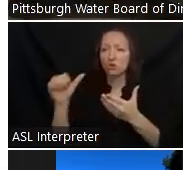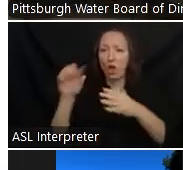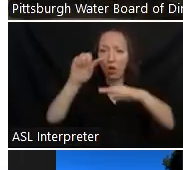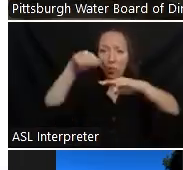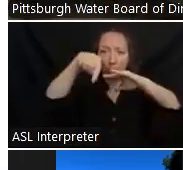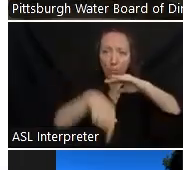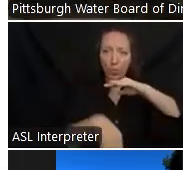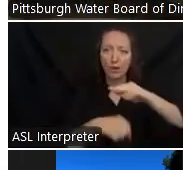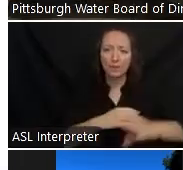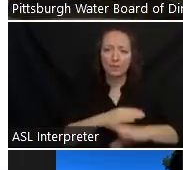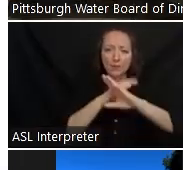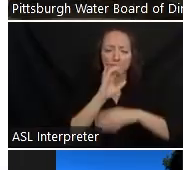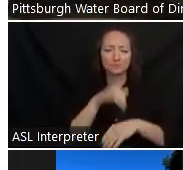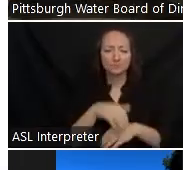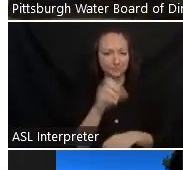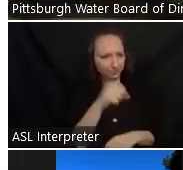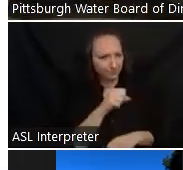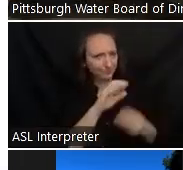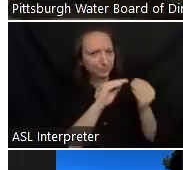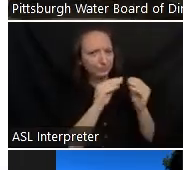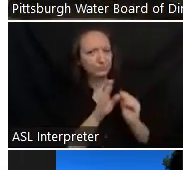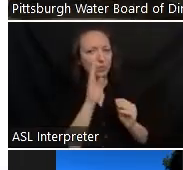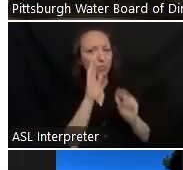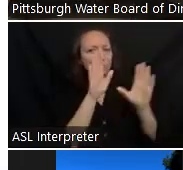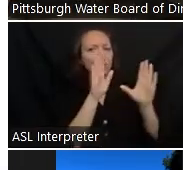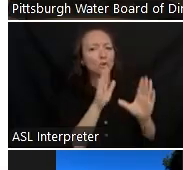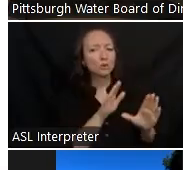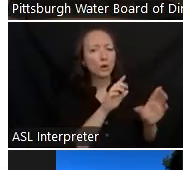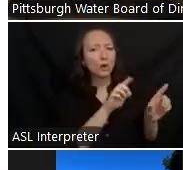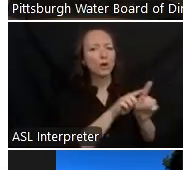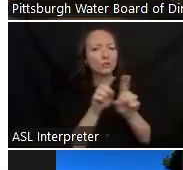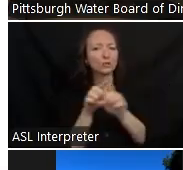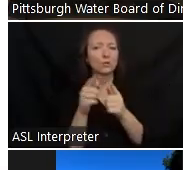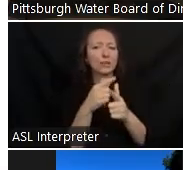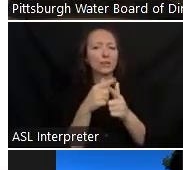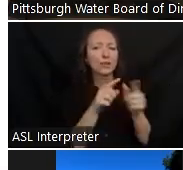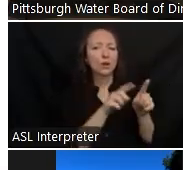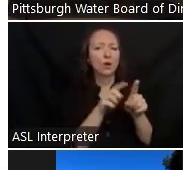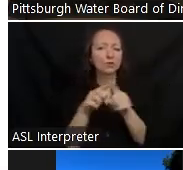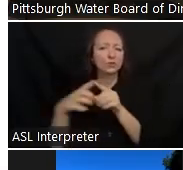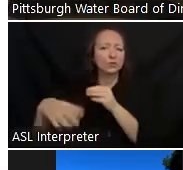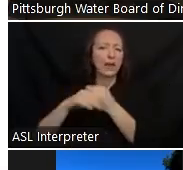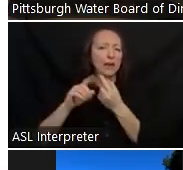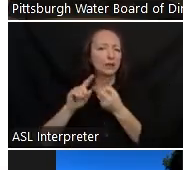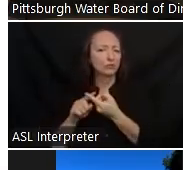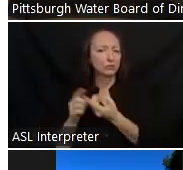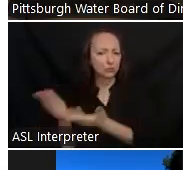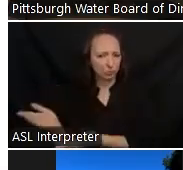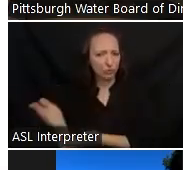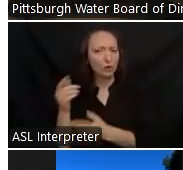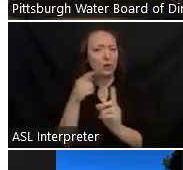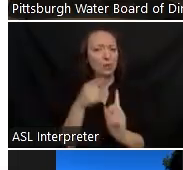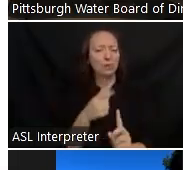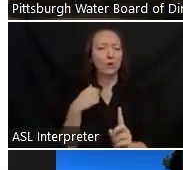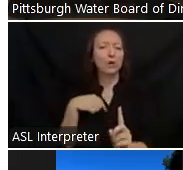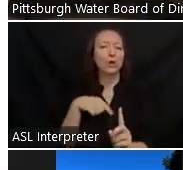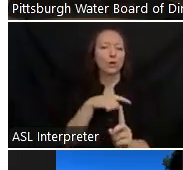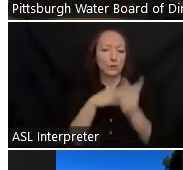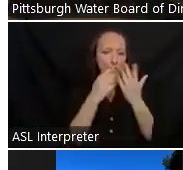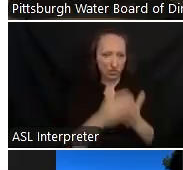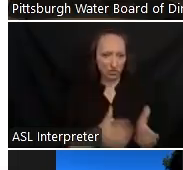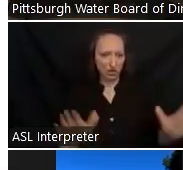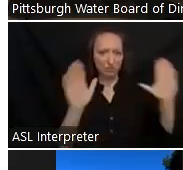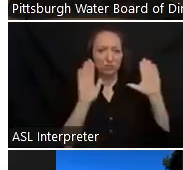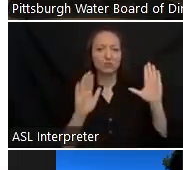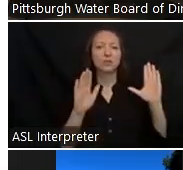helpful as well. And I also just building on Councilwoman Strasburger's point that generally speaking, we are taking on responsibility